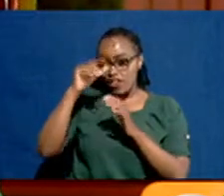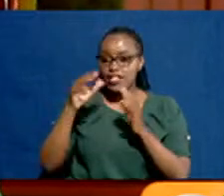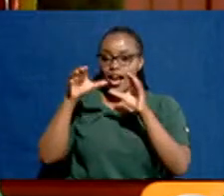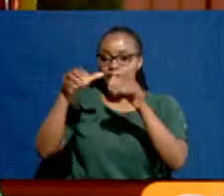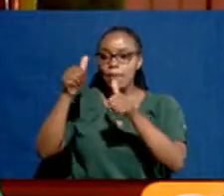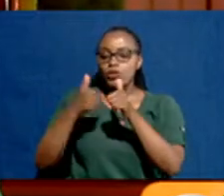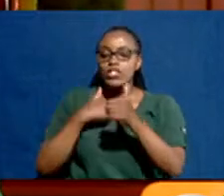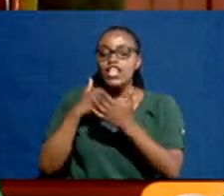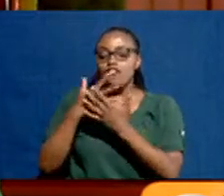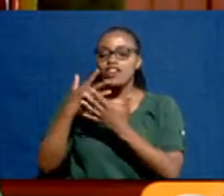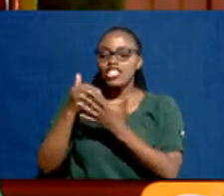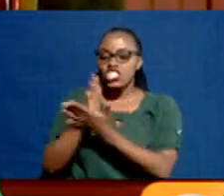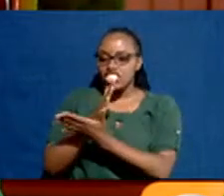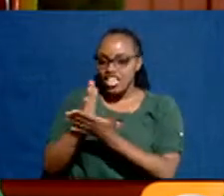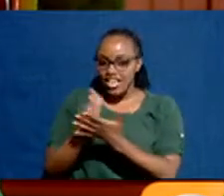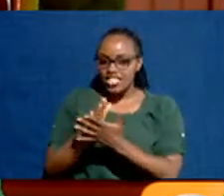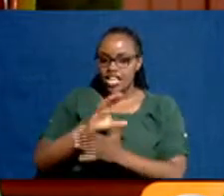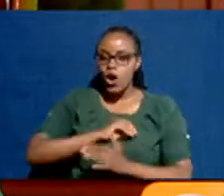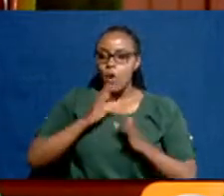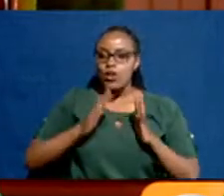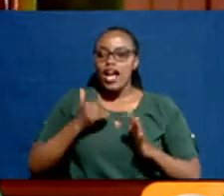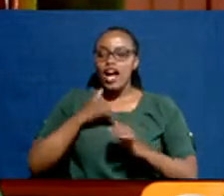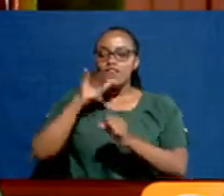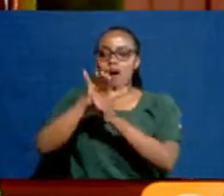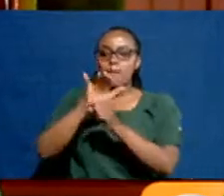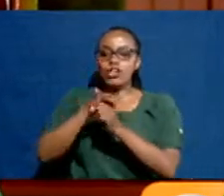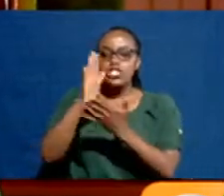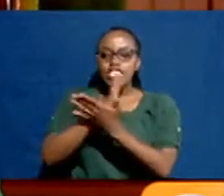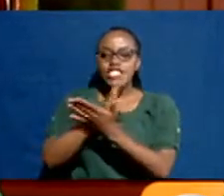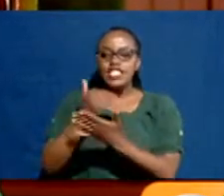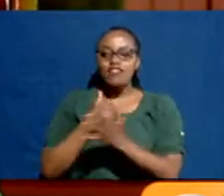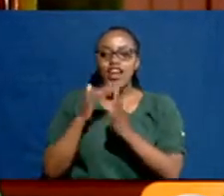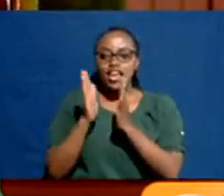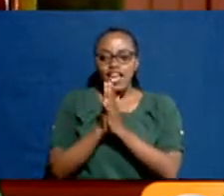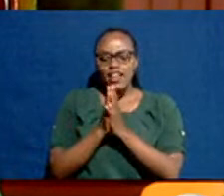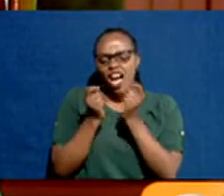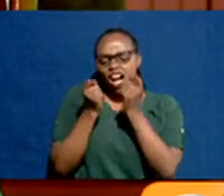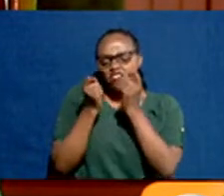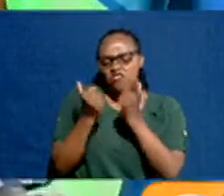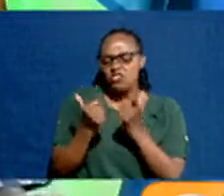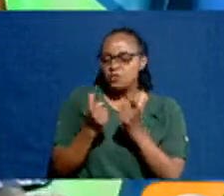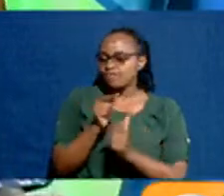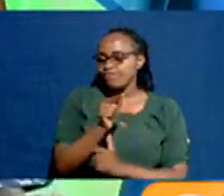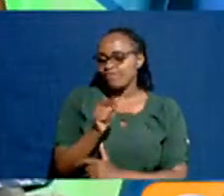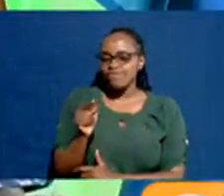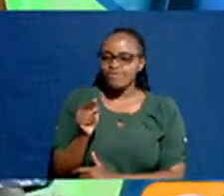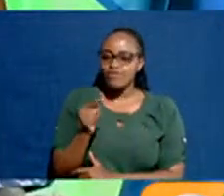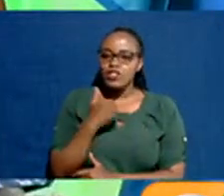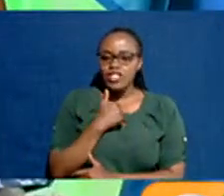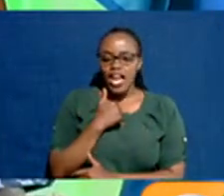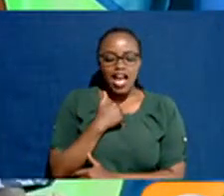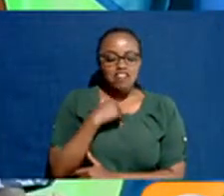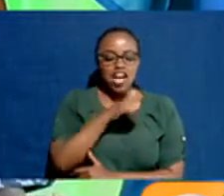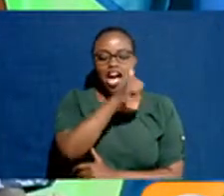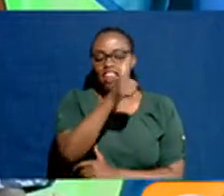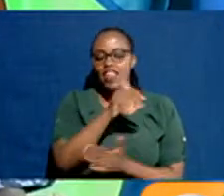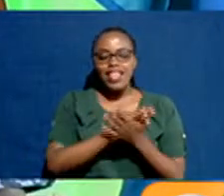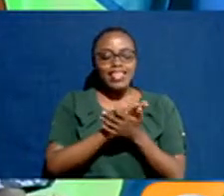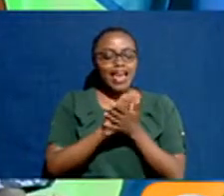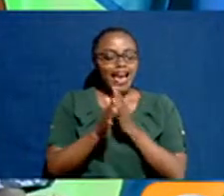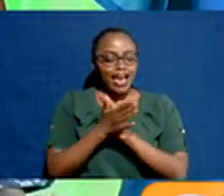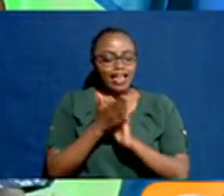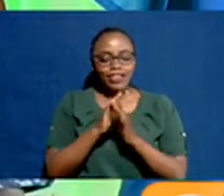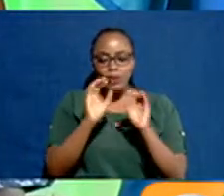has shares, there are owners who have majority shares and those with just a few, while others do not have any.